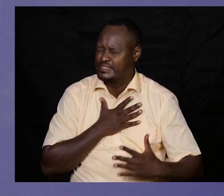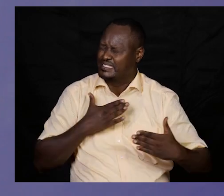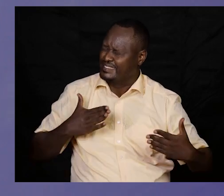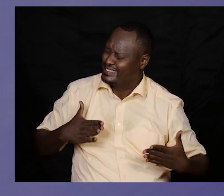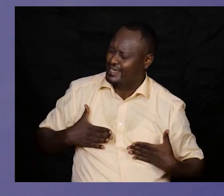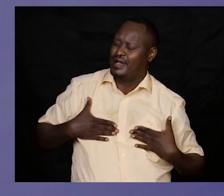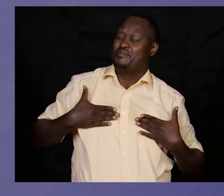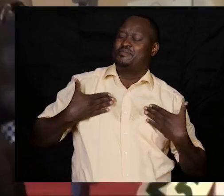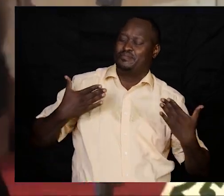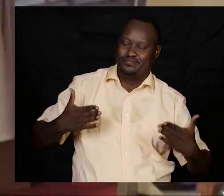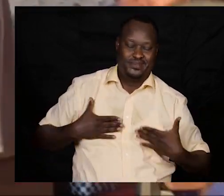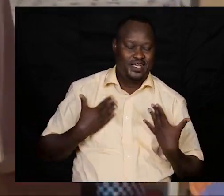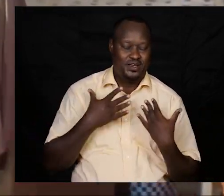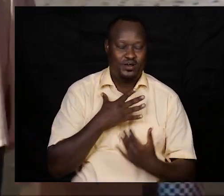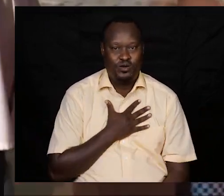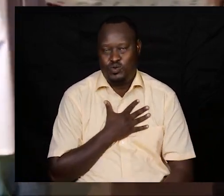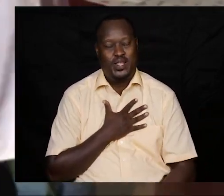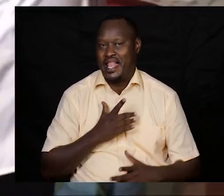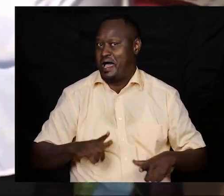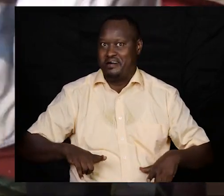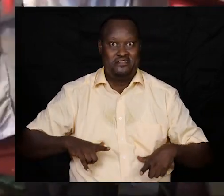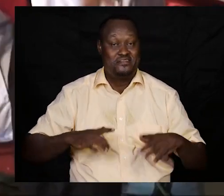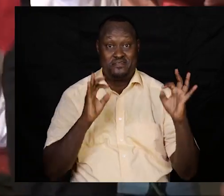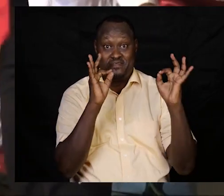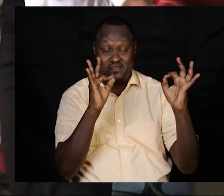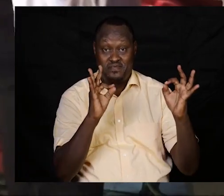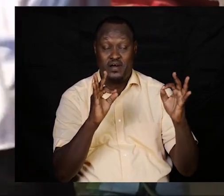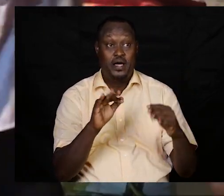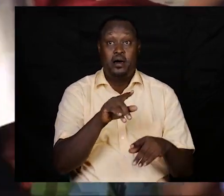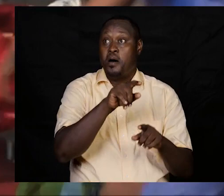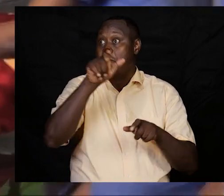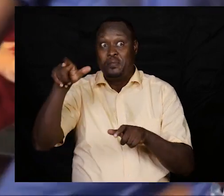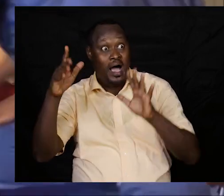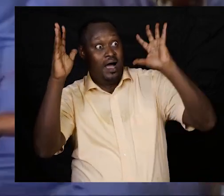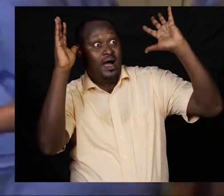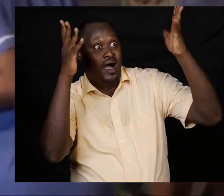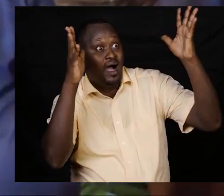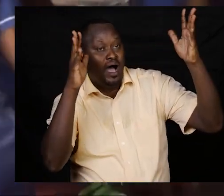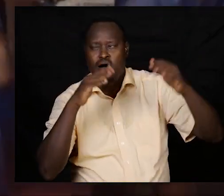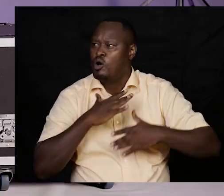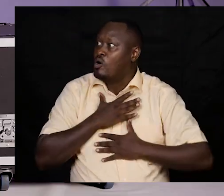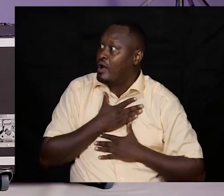happiest day in my life. When I'm on stage and the people clap,